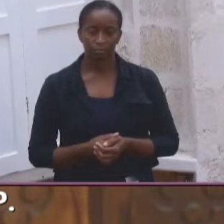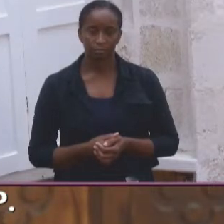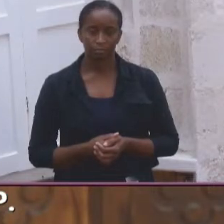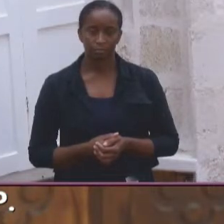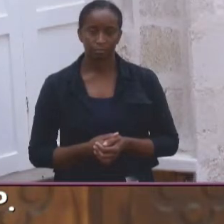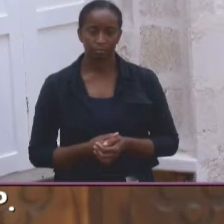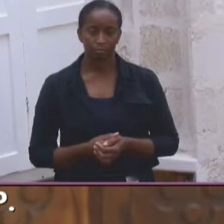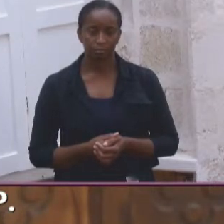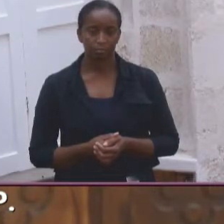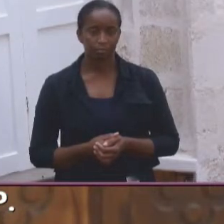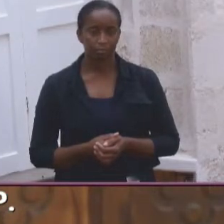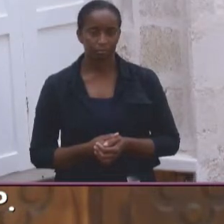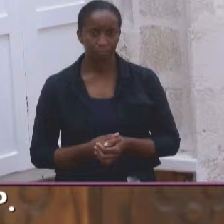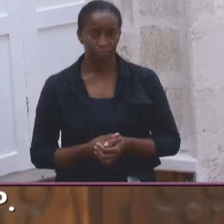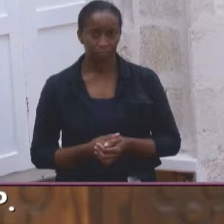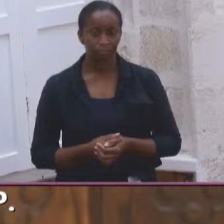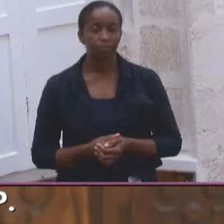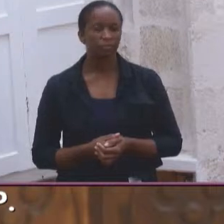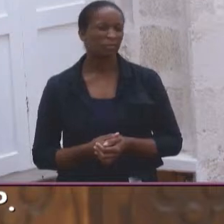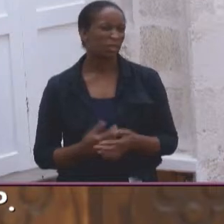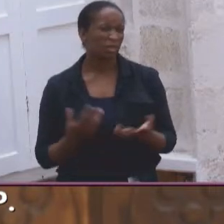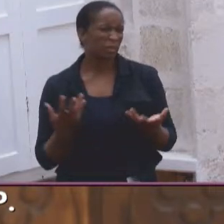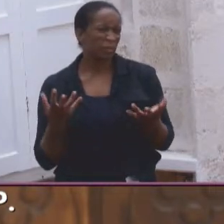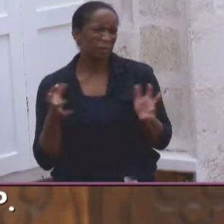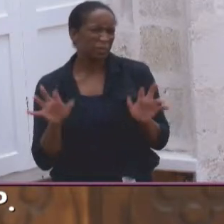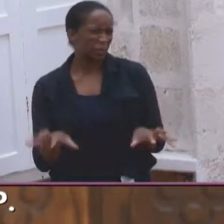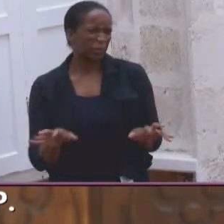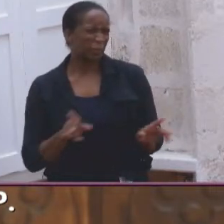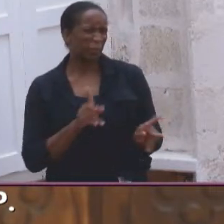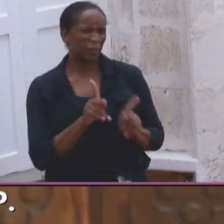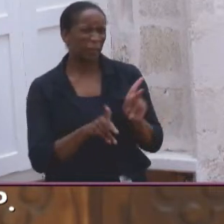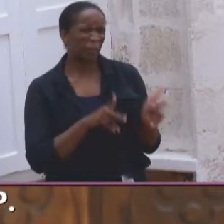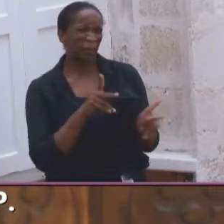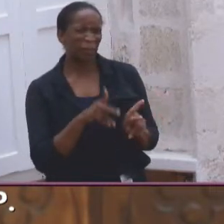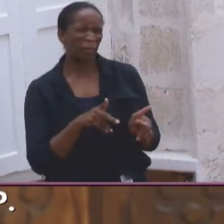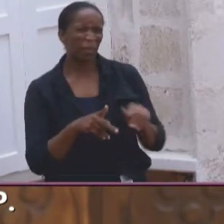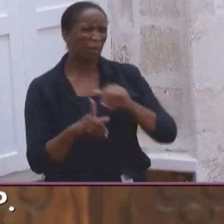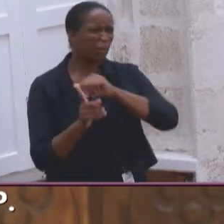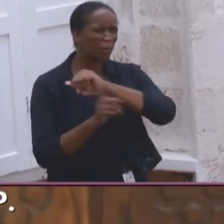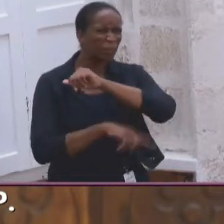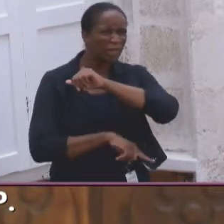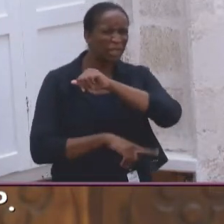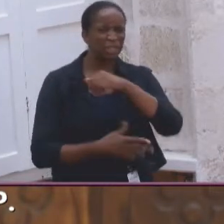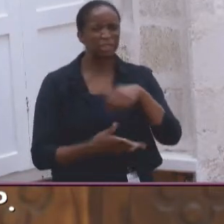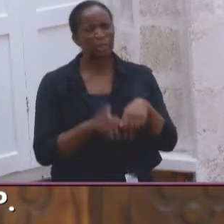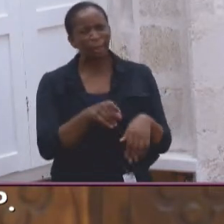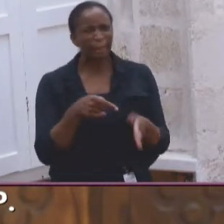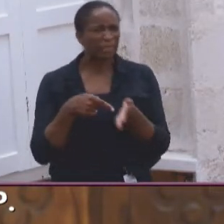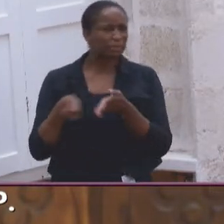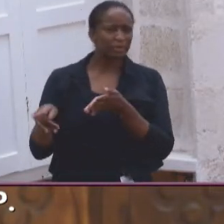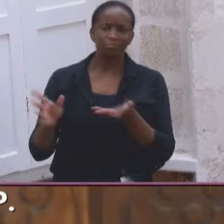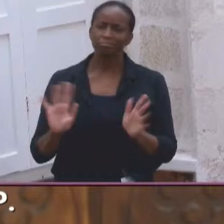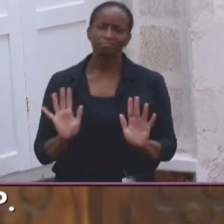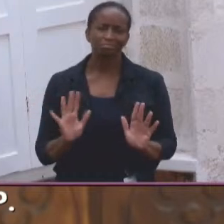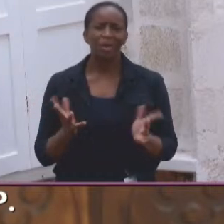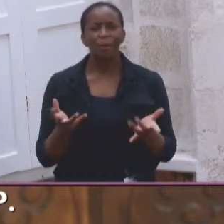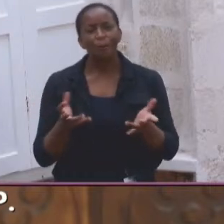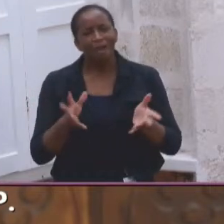rather than being penalized and being fined, would be encouraged to clean and clear their lots and maintain